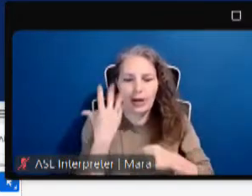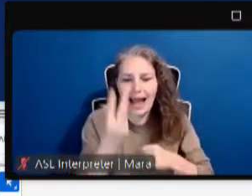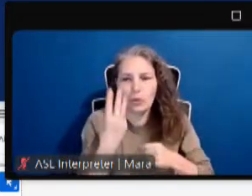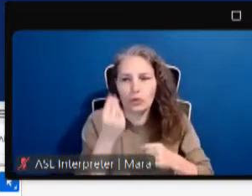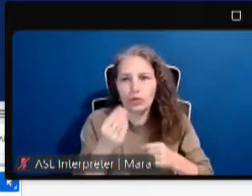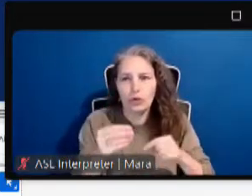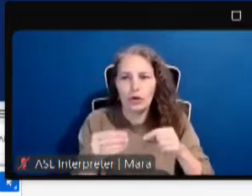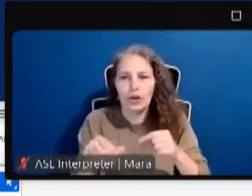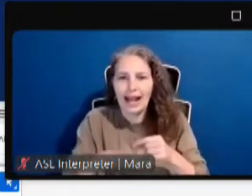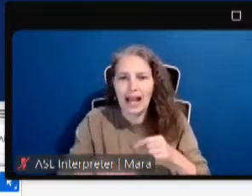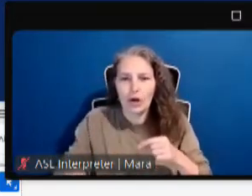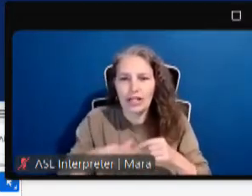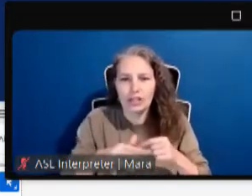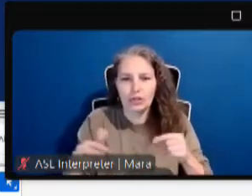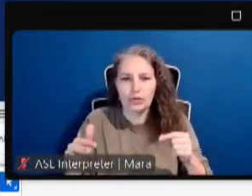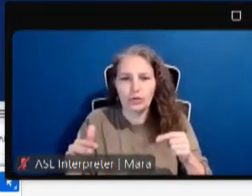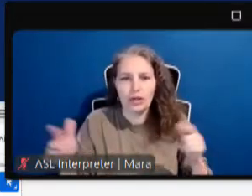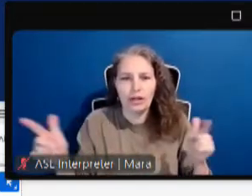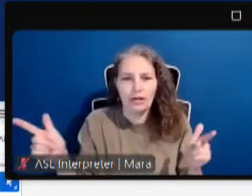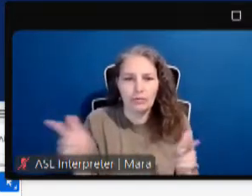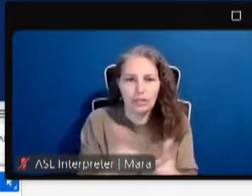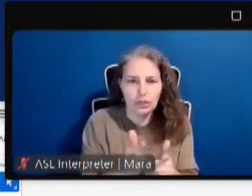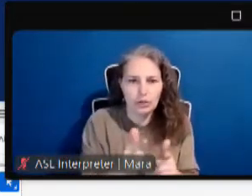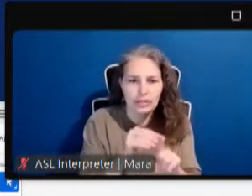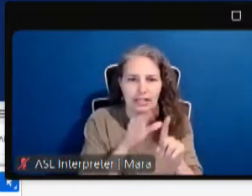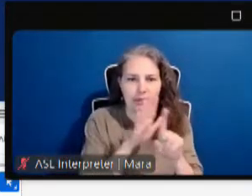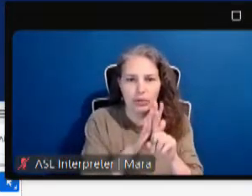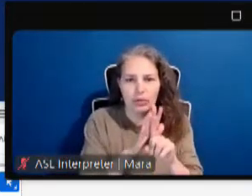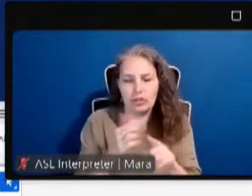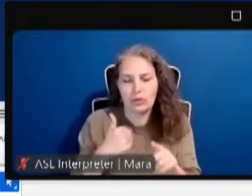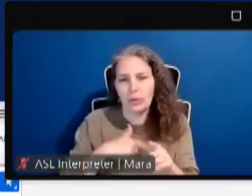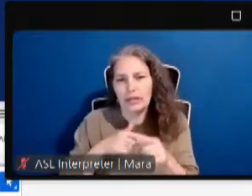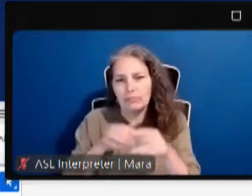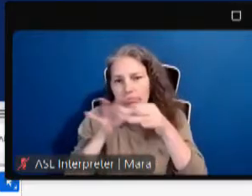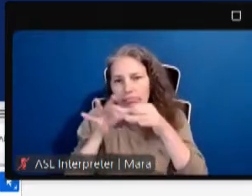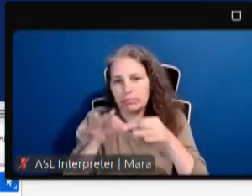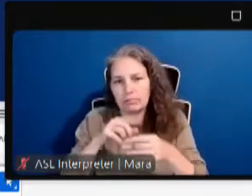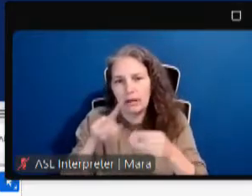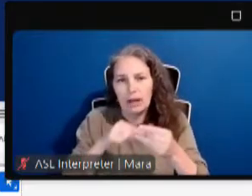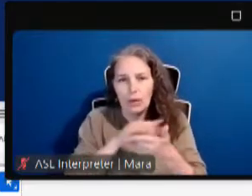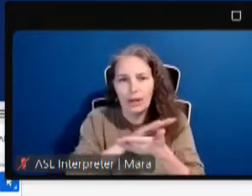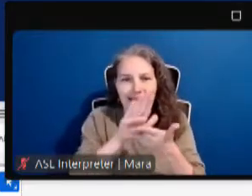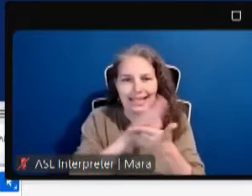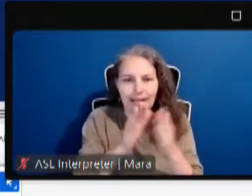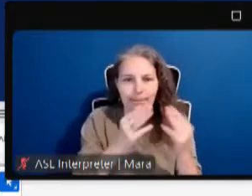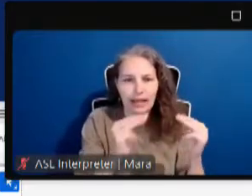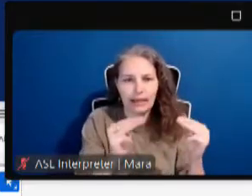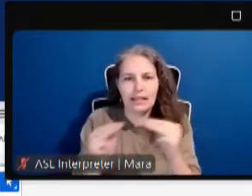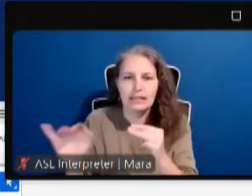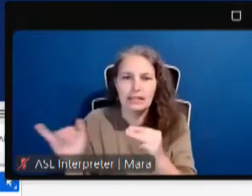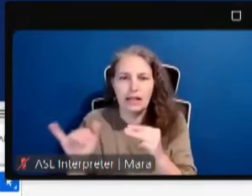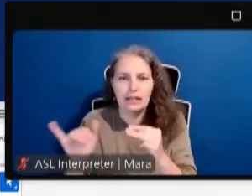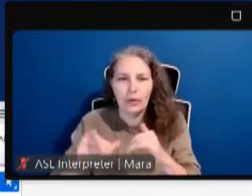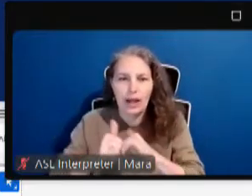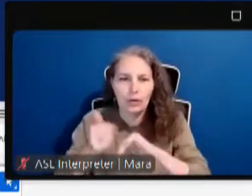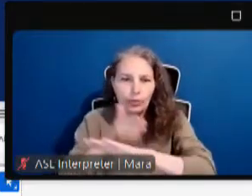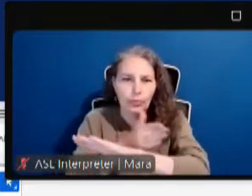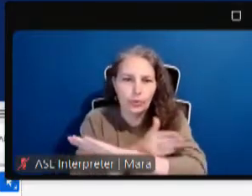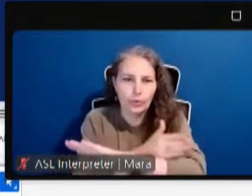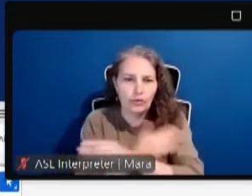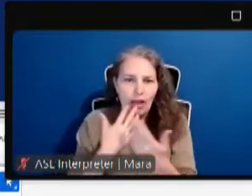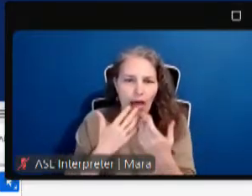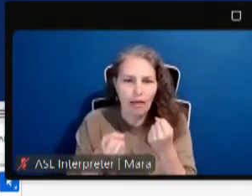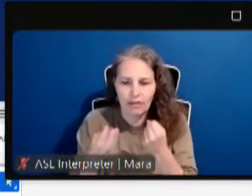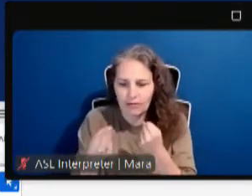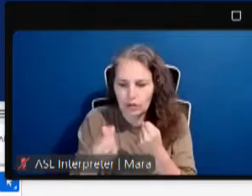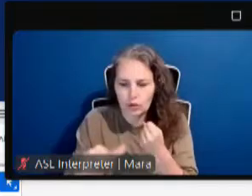potential exposure. That includes cleaning methods as well as things to think about to improve the health of soil. On the right side of what you're